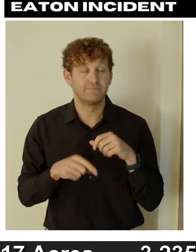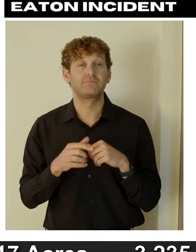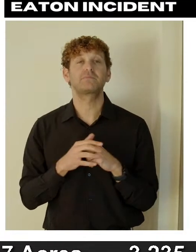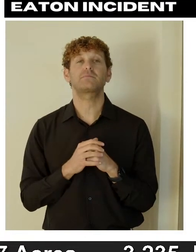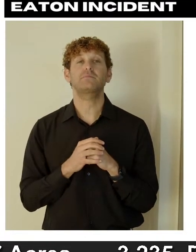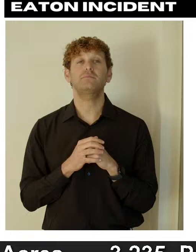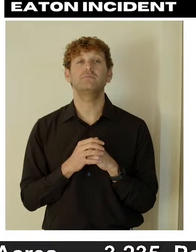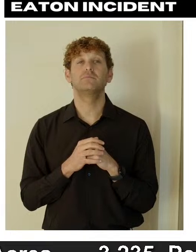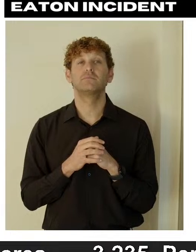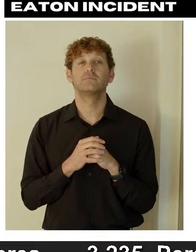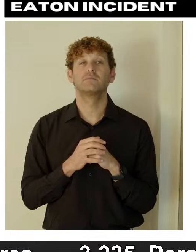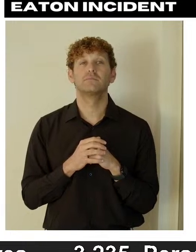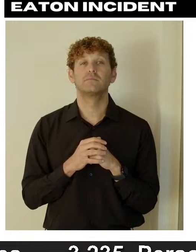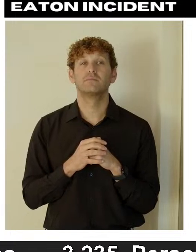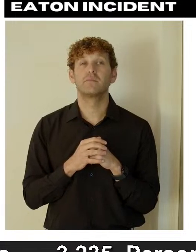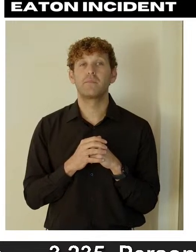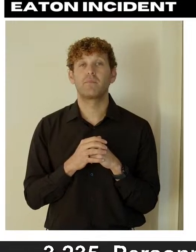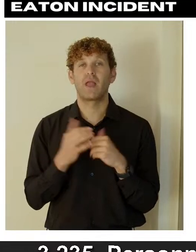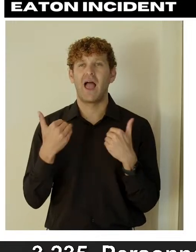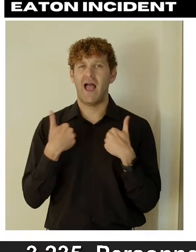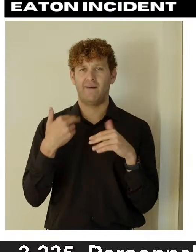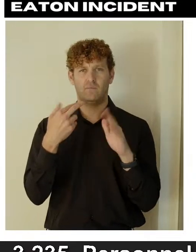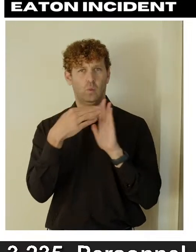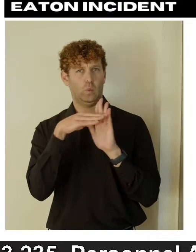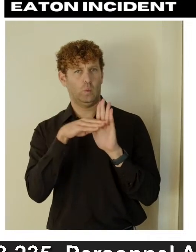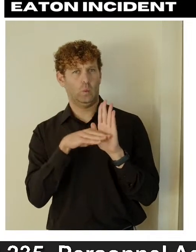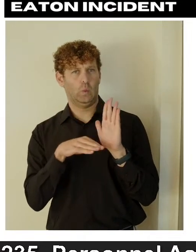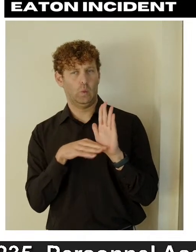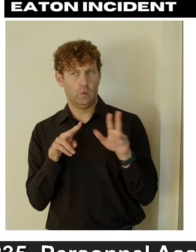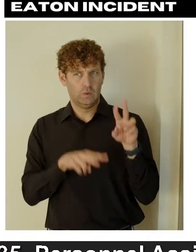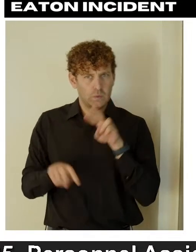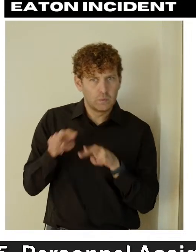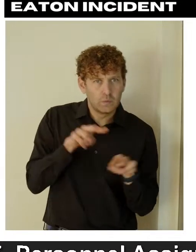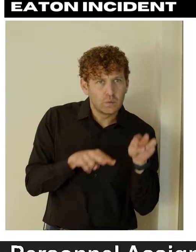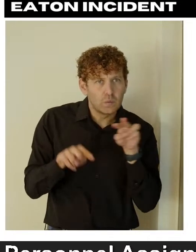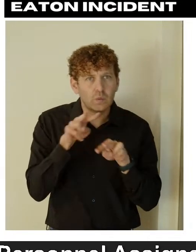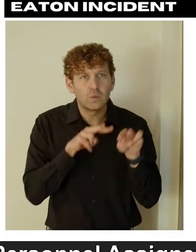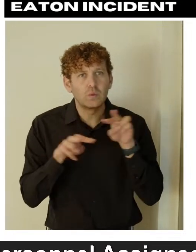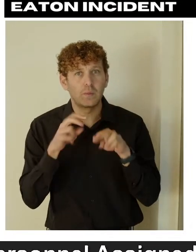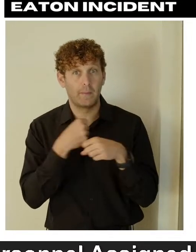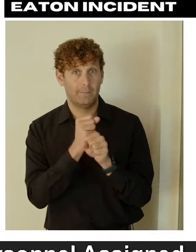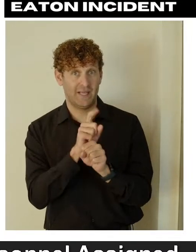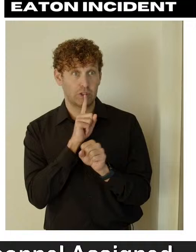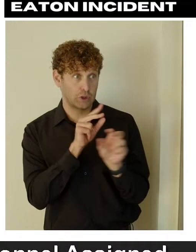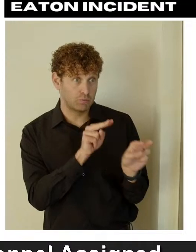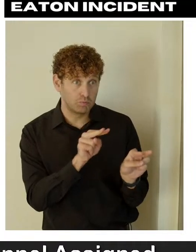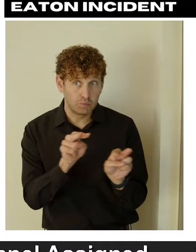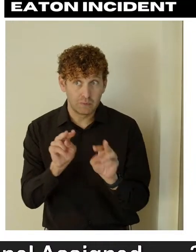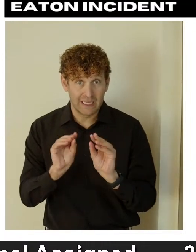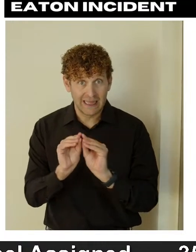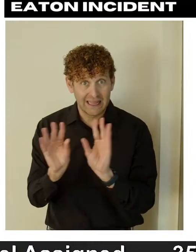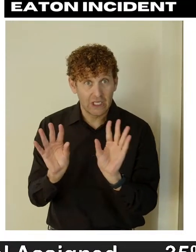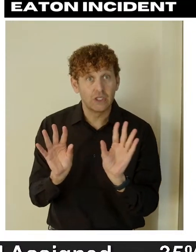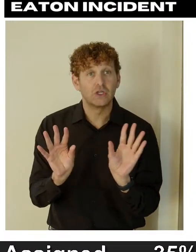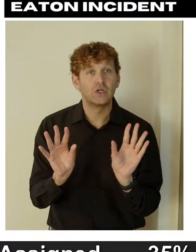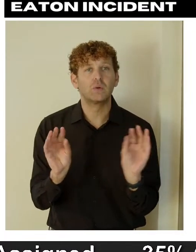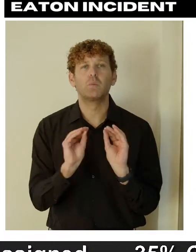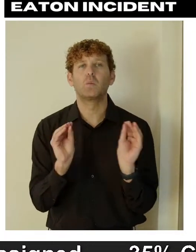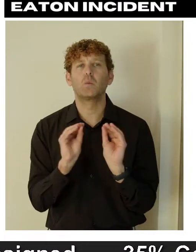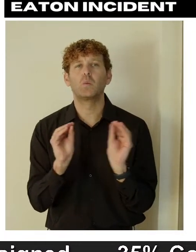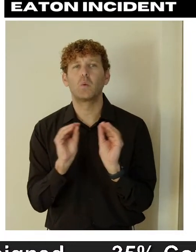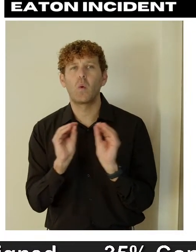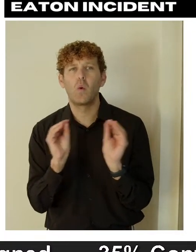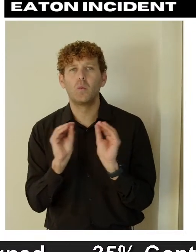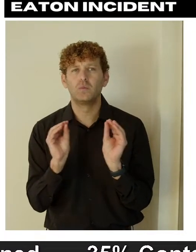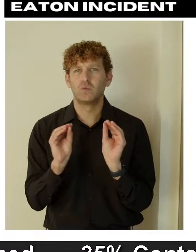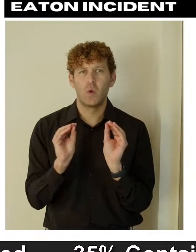resources going through and doing searches to make sure that everything is clear and that there's not a crime scene, which is somewhere that there could